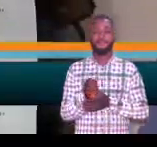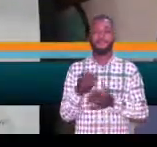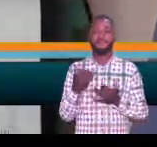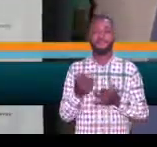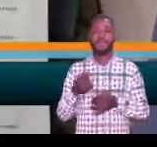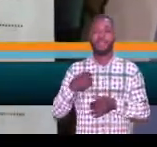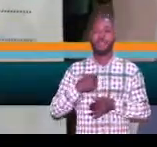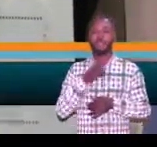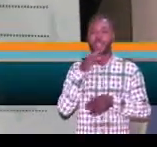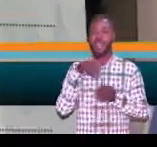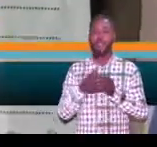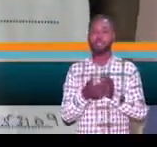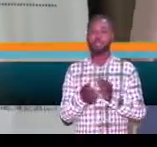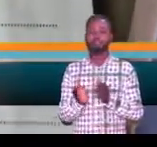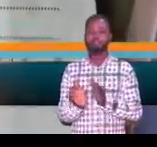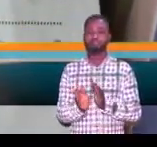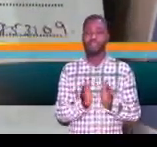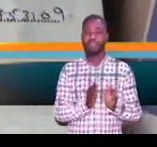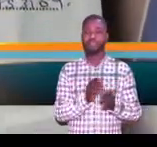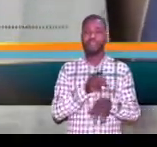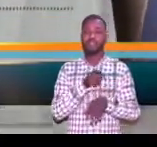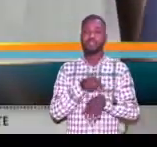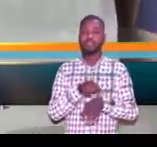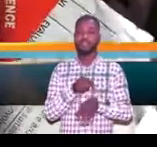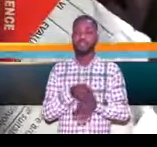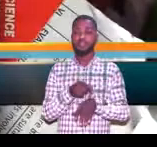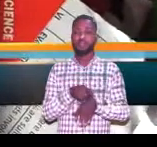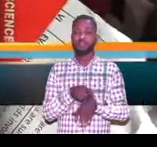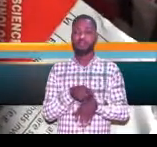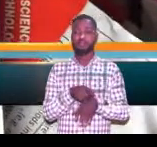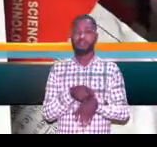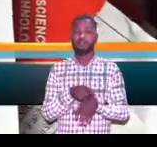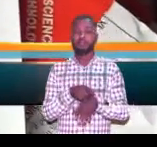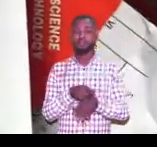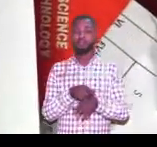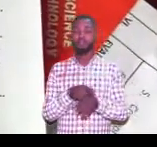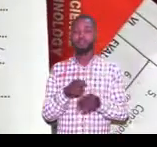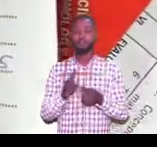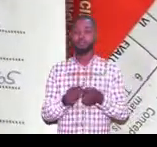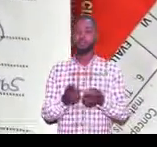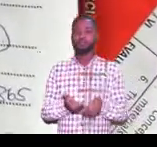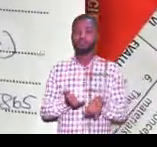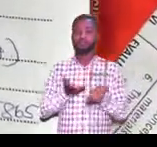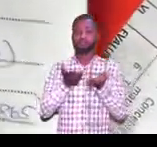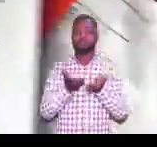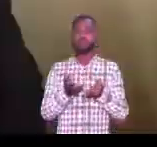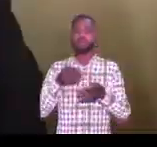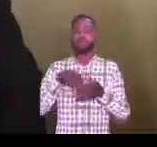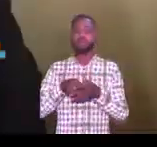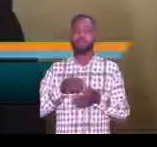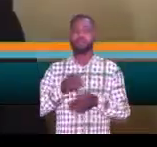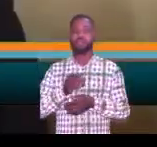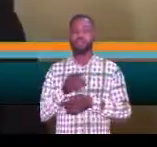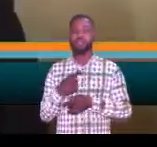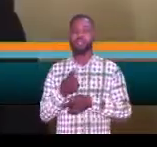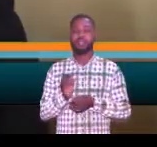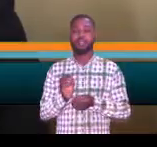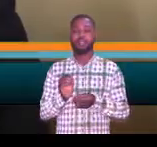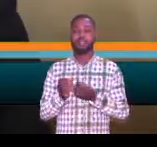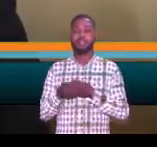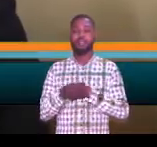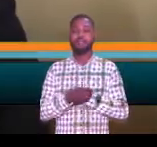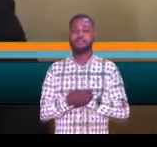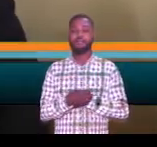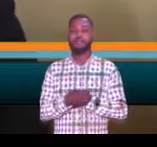And right now we are in the collation period. Year reviewers' reports are being submitted, and we are now collating the